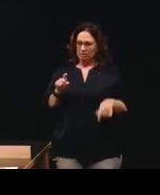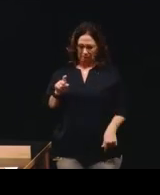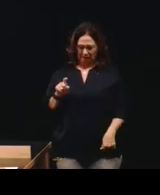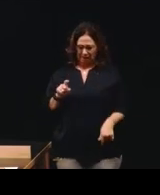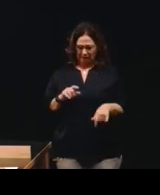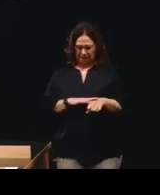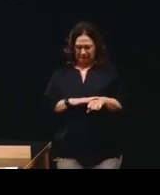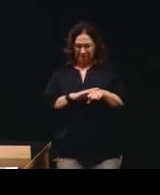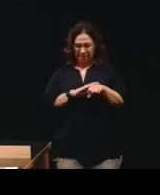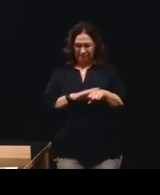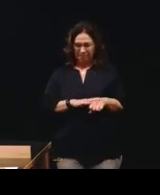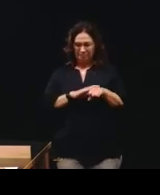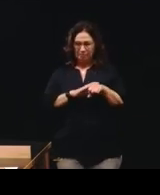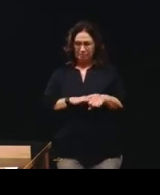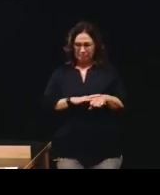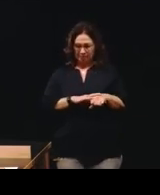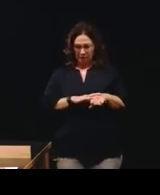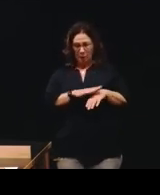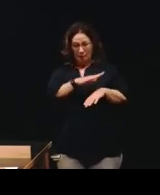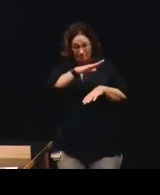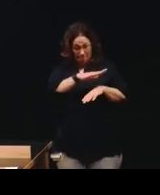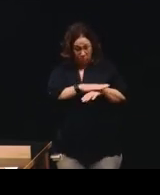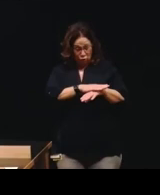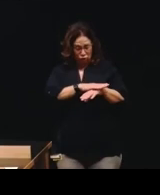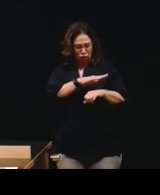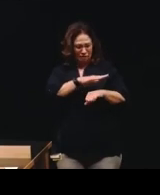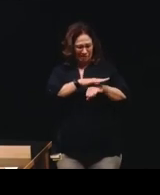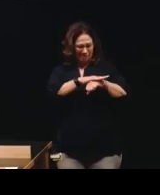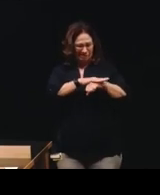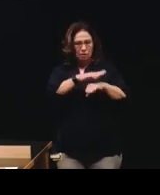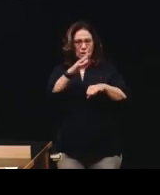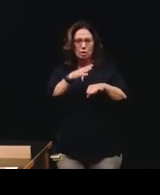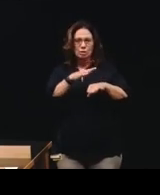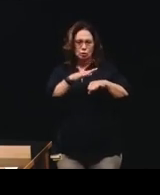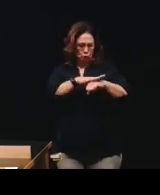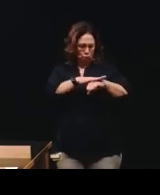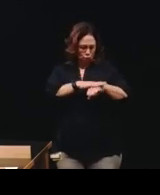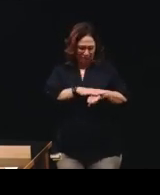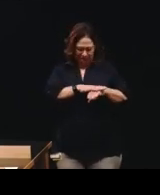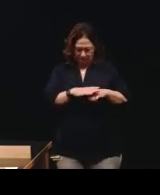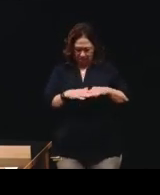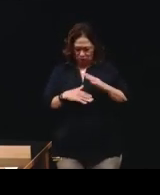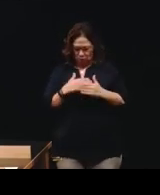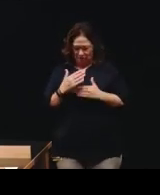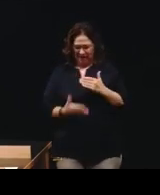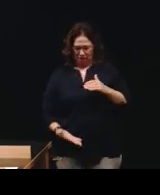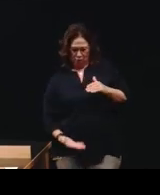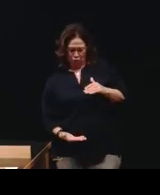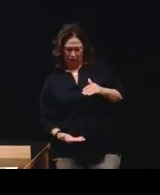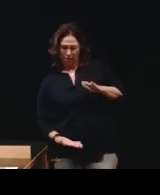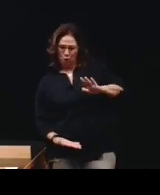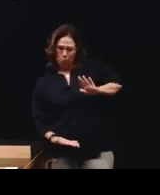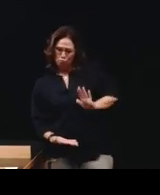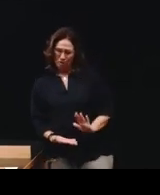extension. Ask them to push down on your hand as it's underneath their leg. And you can appreciate